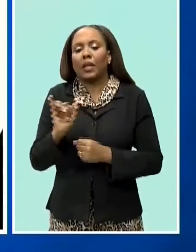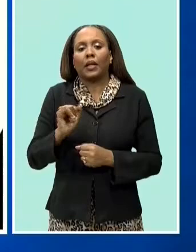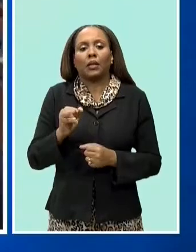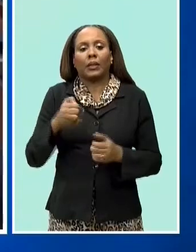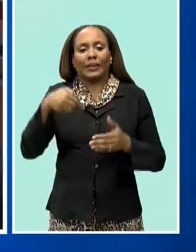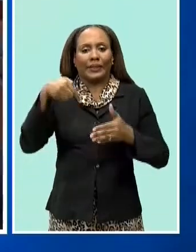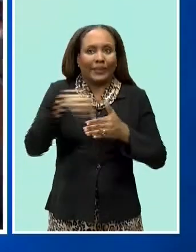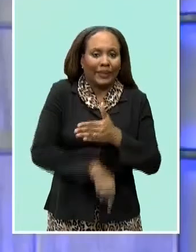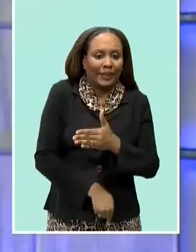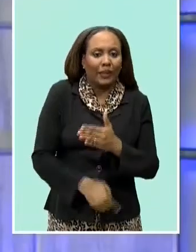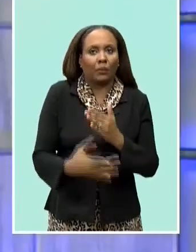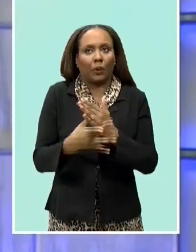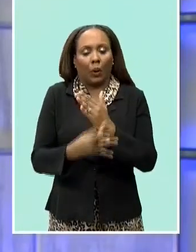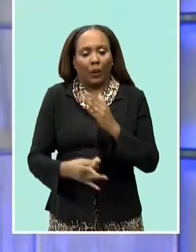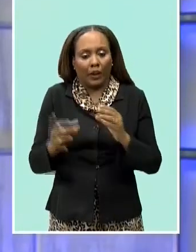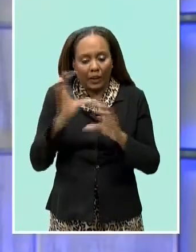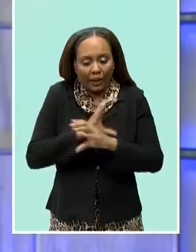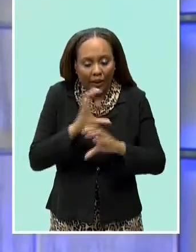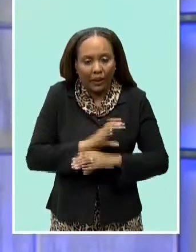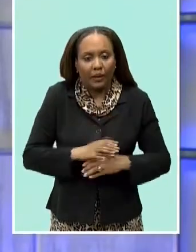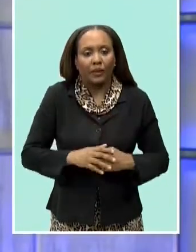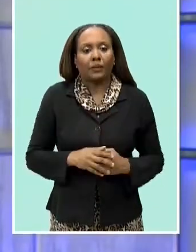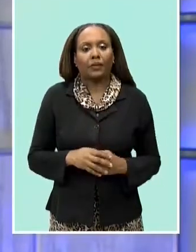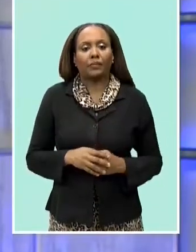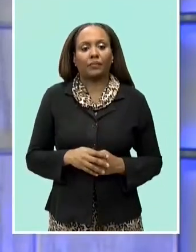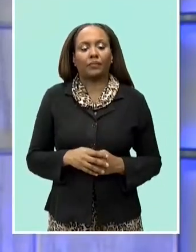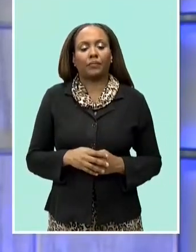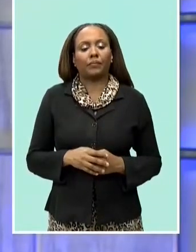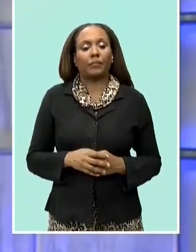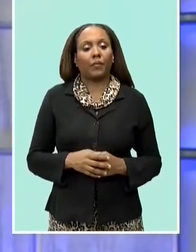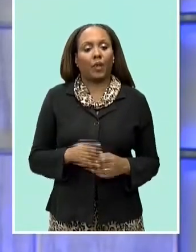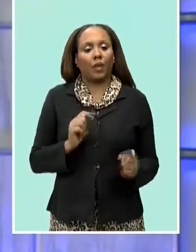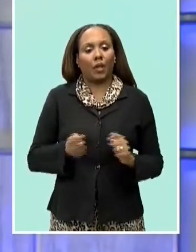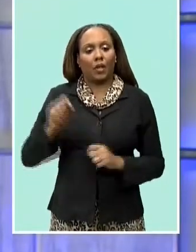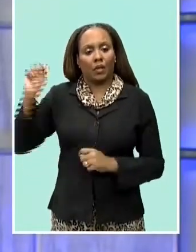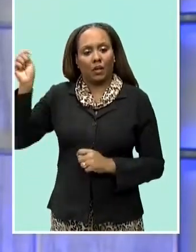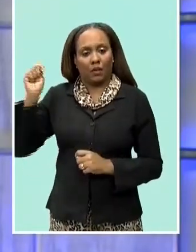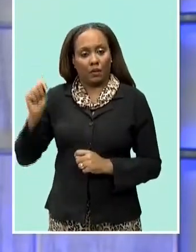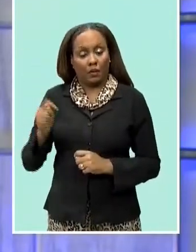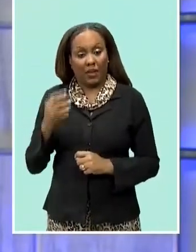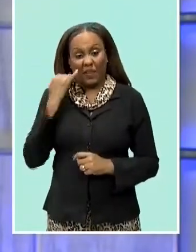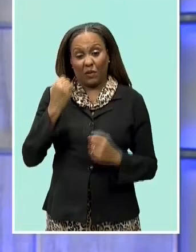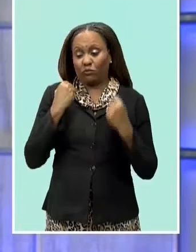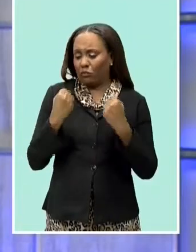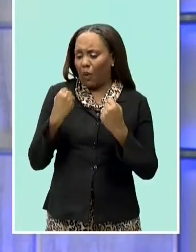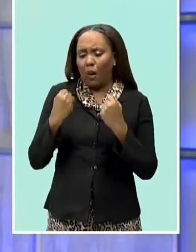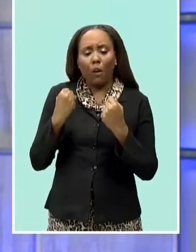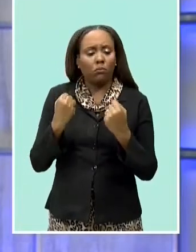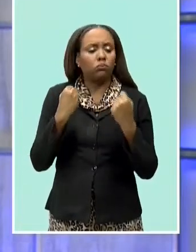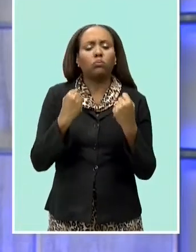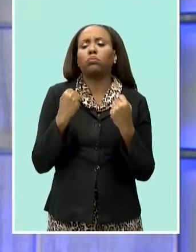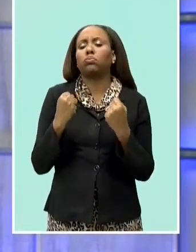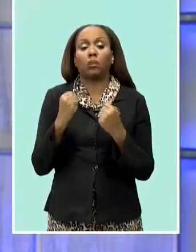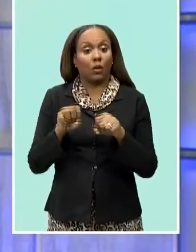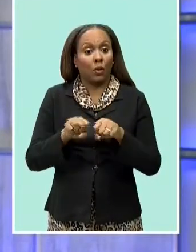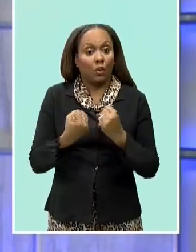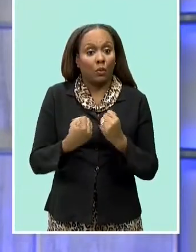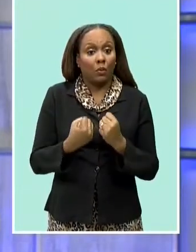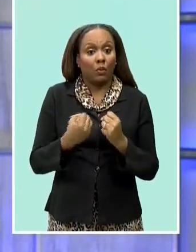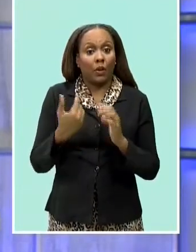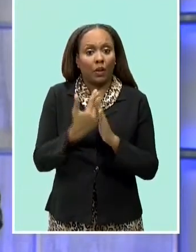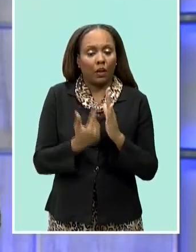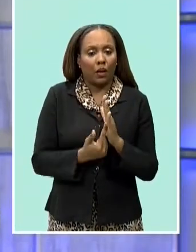with. In Trinidad and Tobago, motorists who break the road traffic laws can soon expect to get their tickets in the